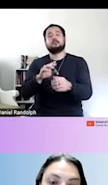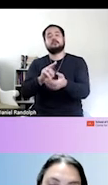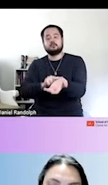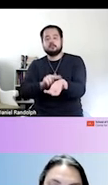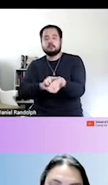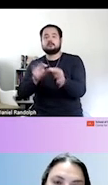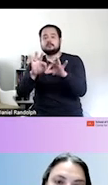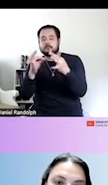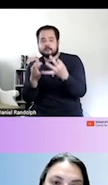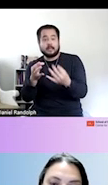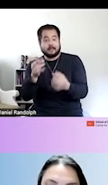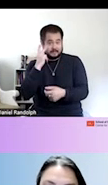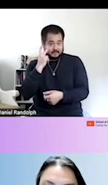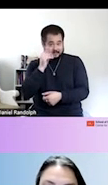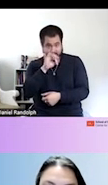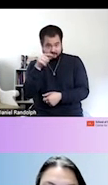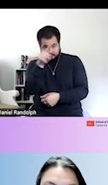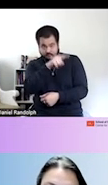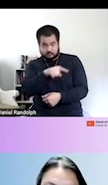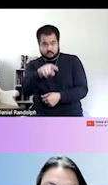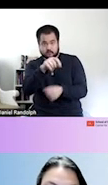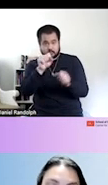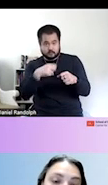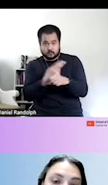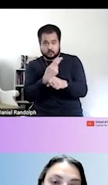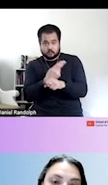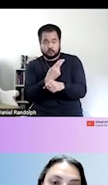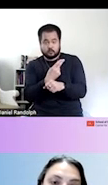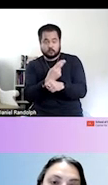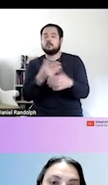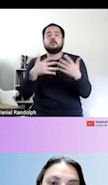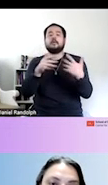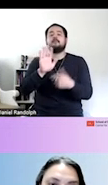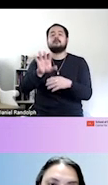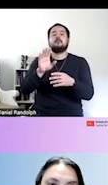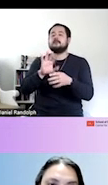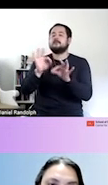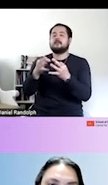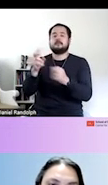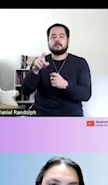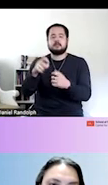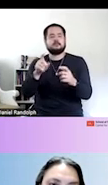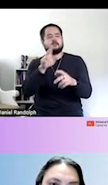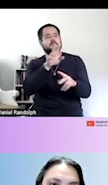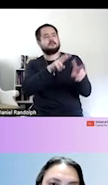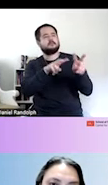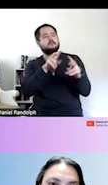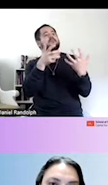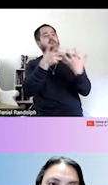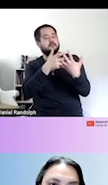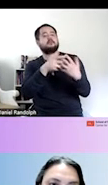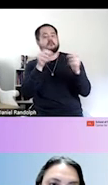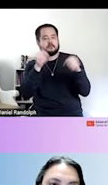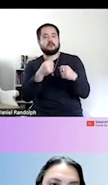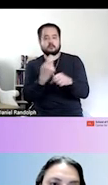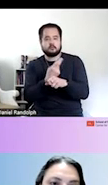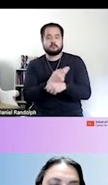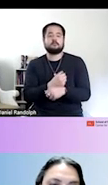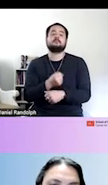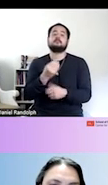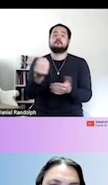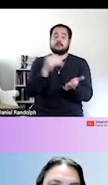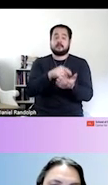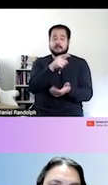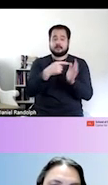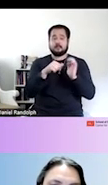tool. A family, you may need to tailor this for your own needs, and you can go to the next slide. These are just some snapshots of our go bags and what they look like. So